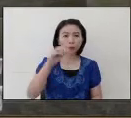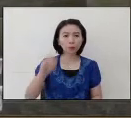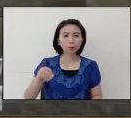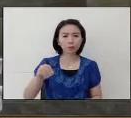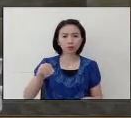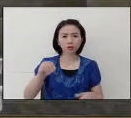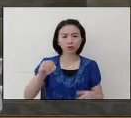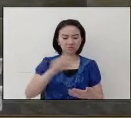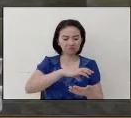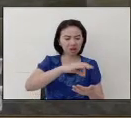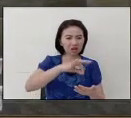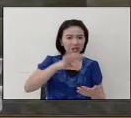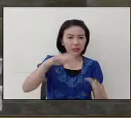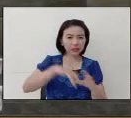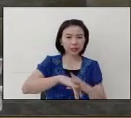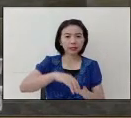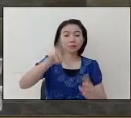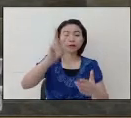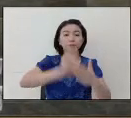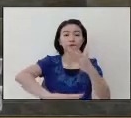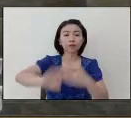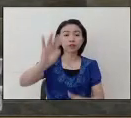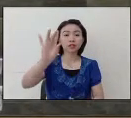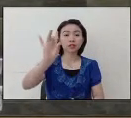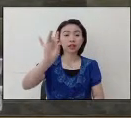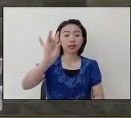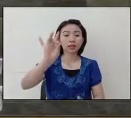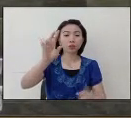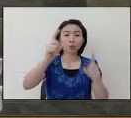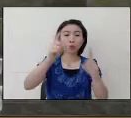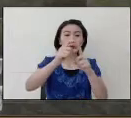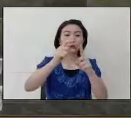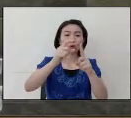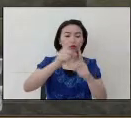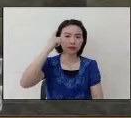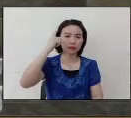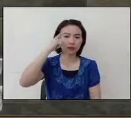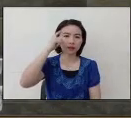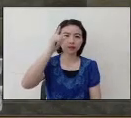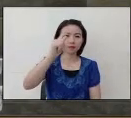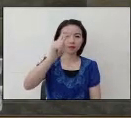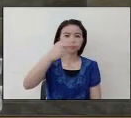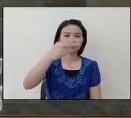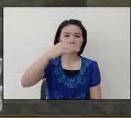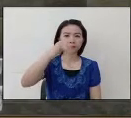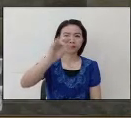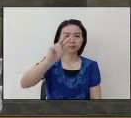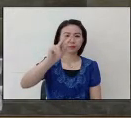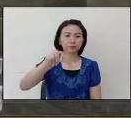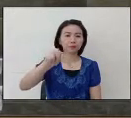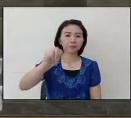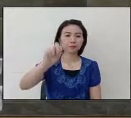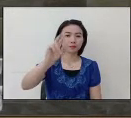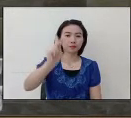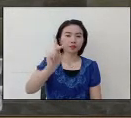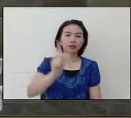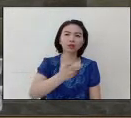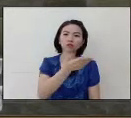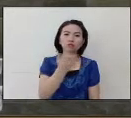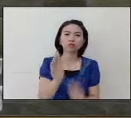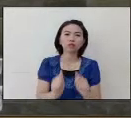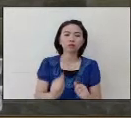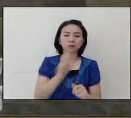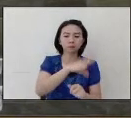Think. Okay, markahan niyo po yan. You can underline it or you can encircle it. Okay, so if you have